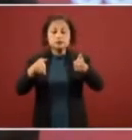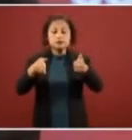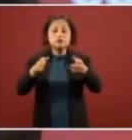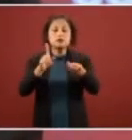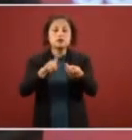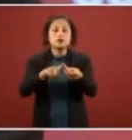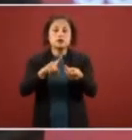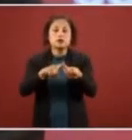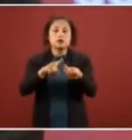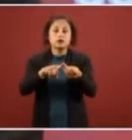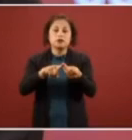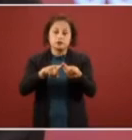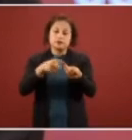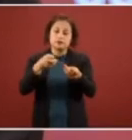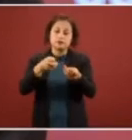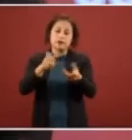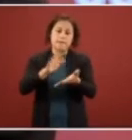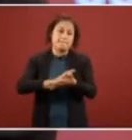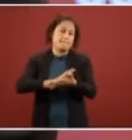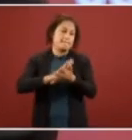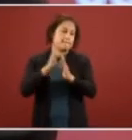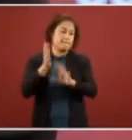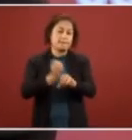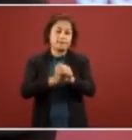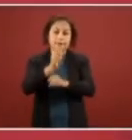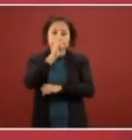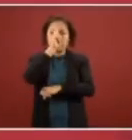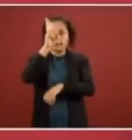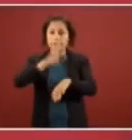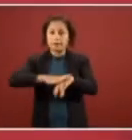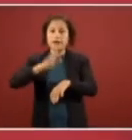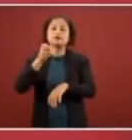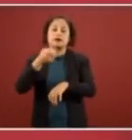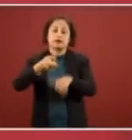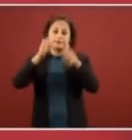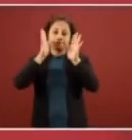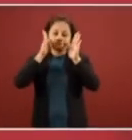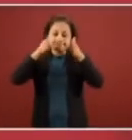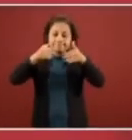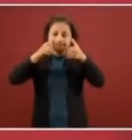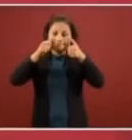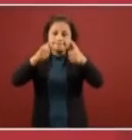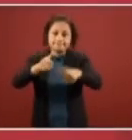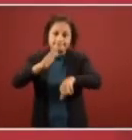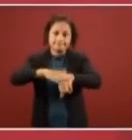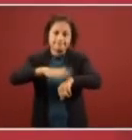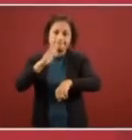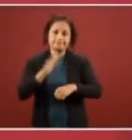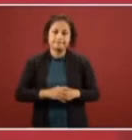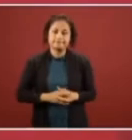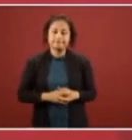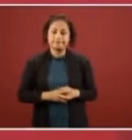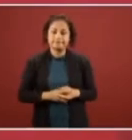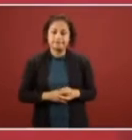have more brotes de violencia. Outbreaks of violence.